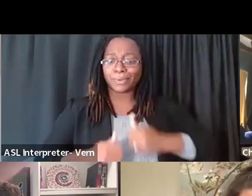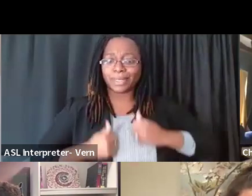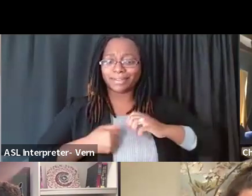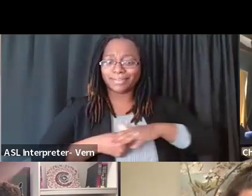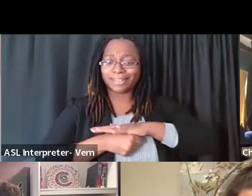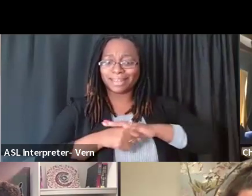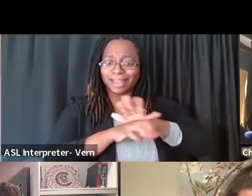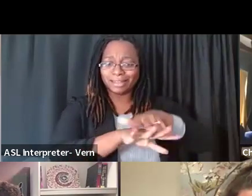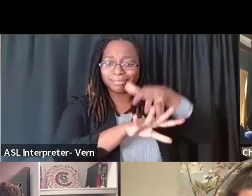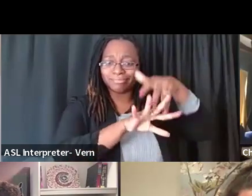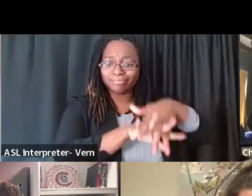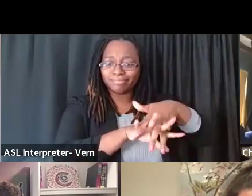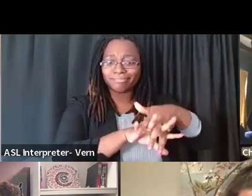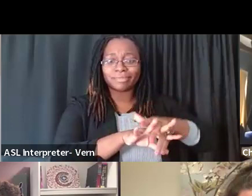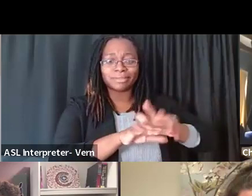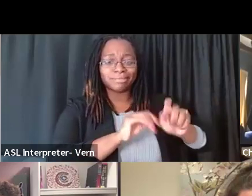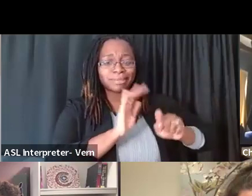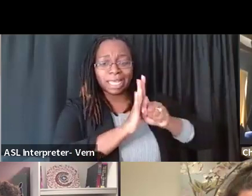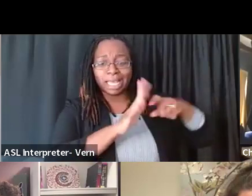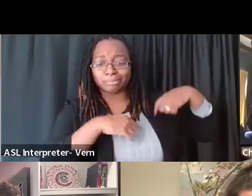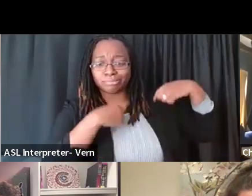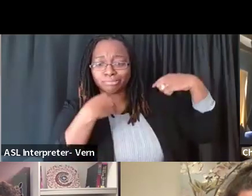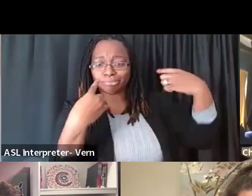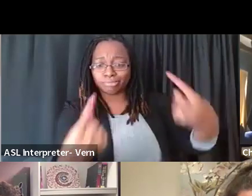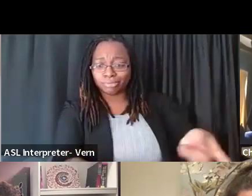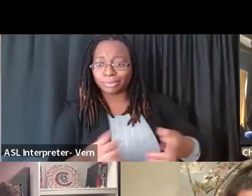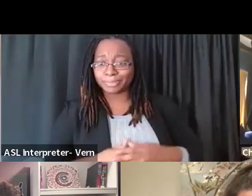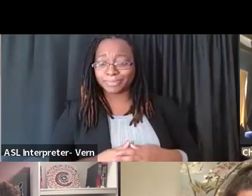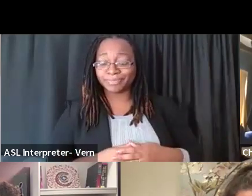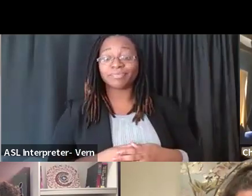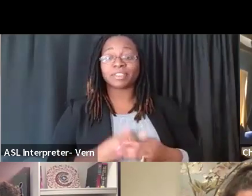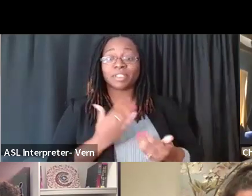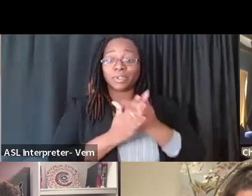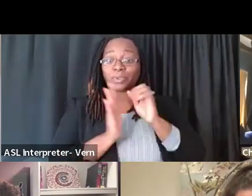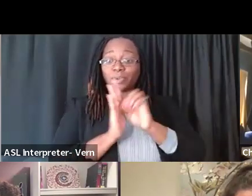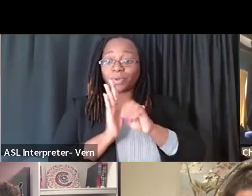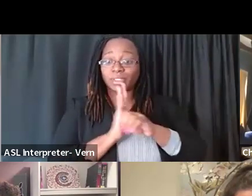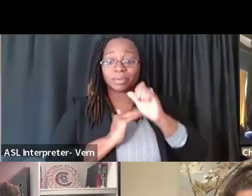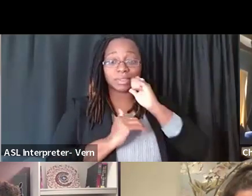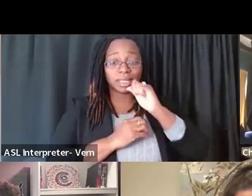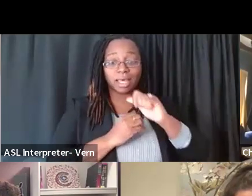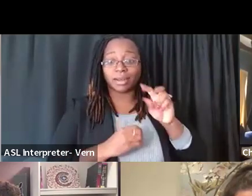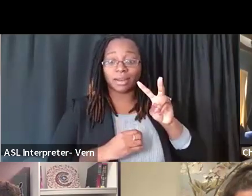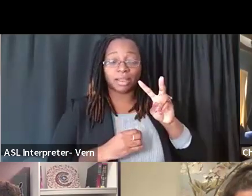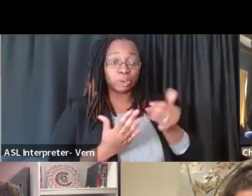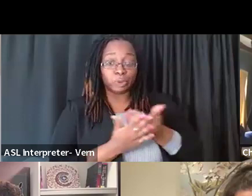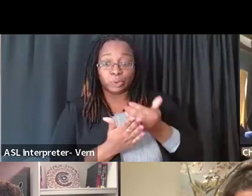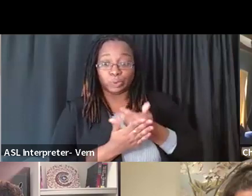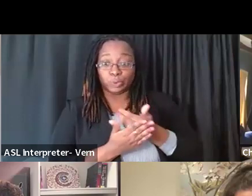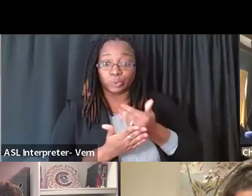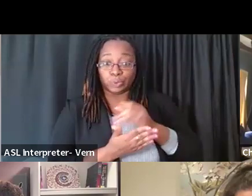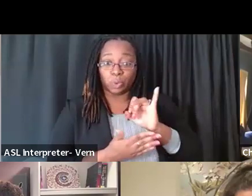immemorial. The city of New Orleans was not built upon virgin oil, but merely served